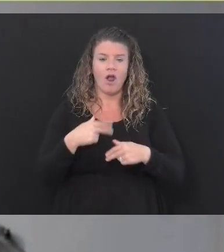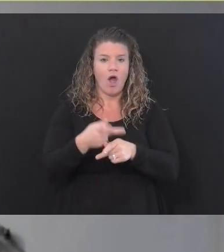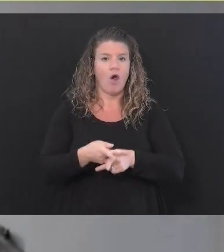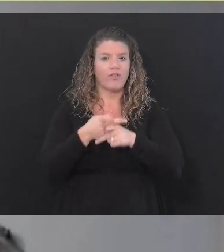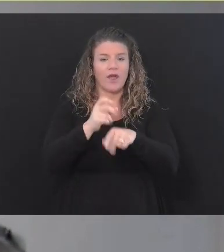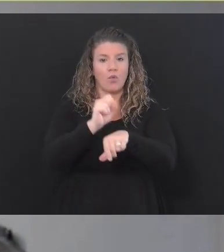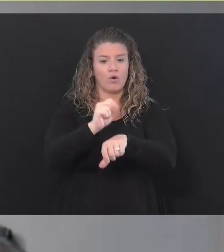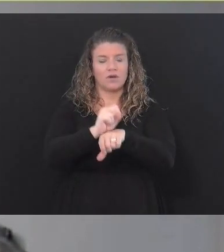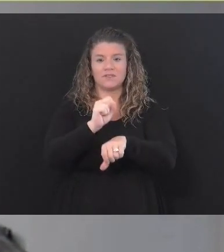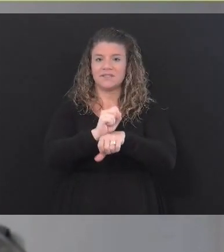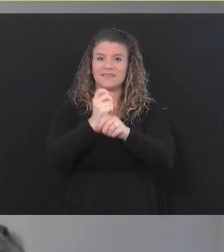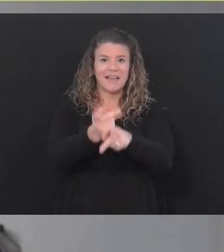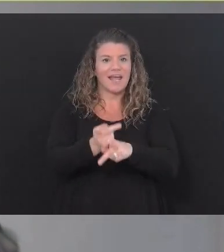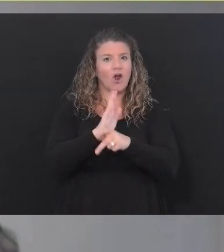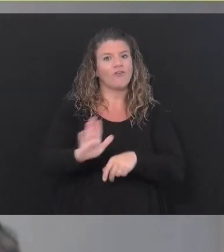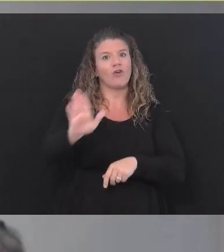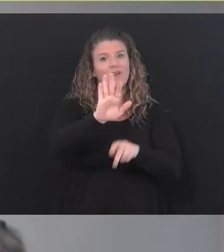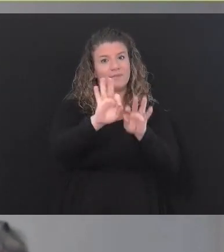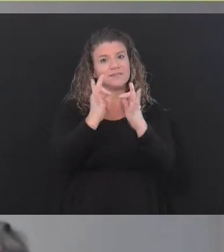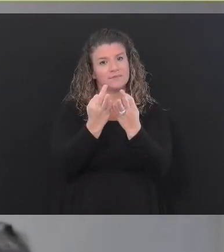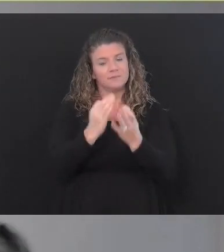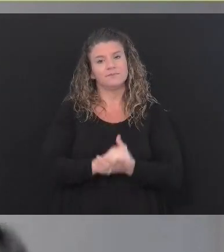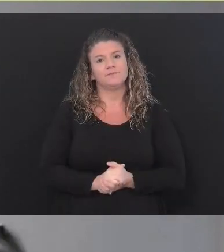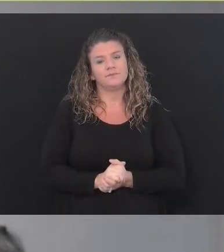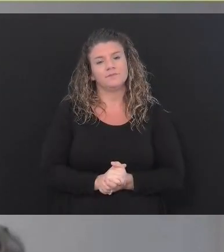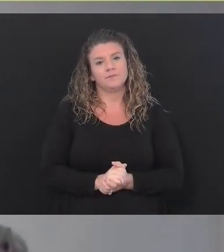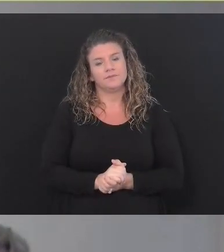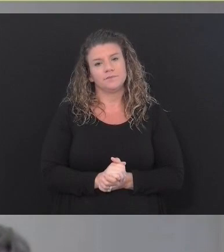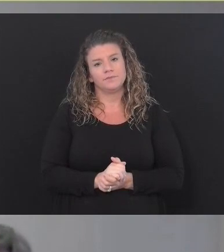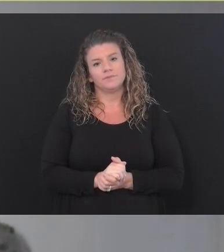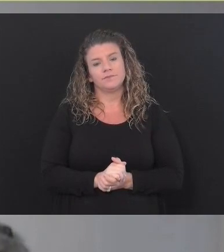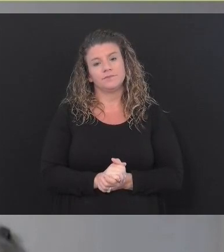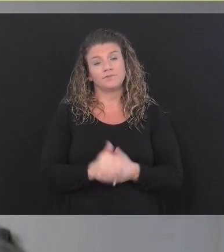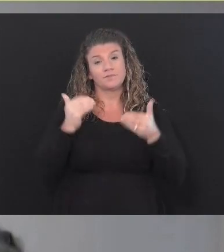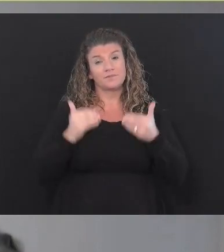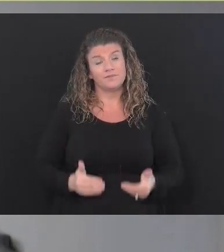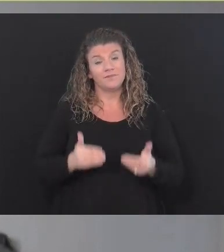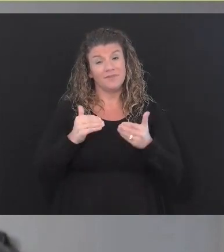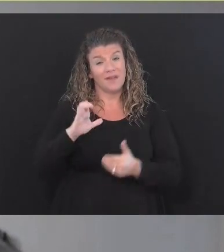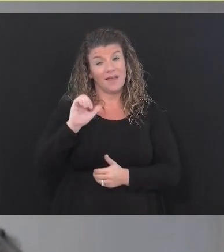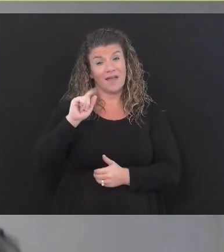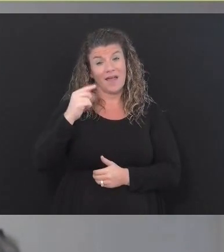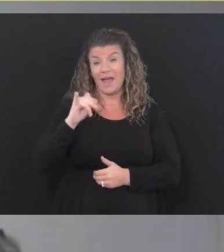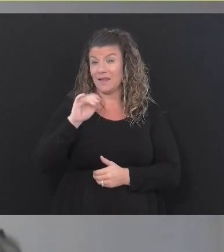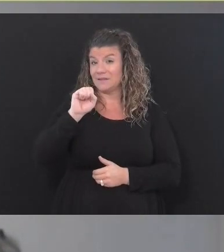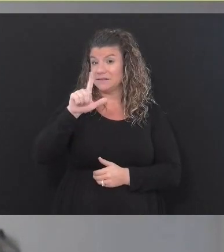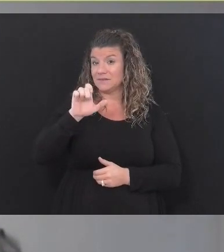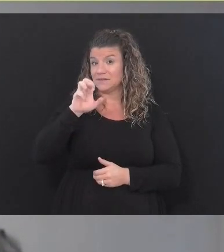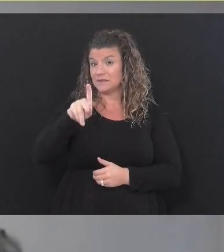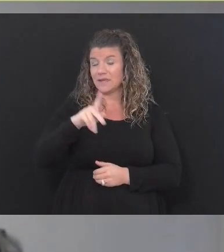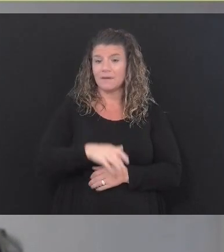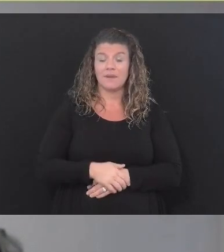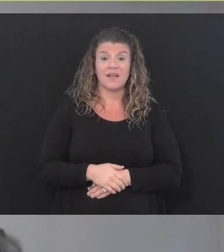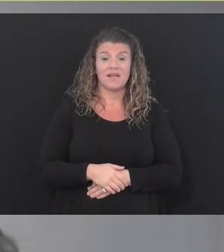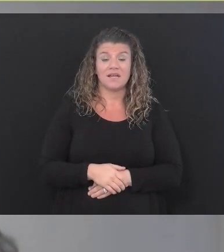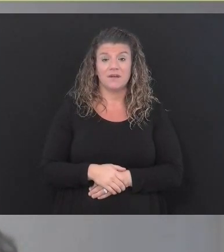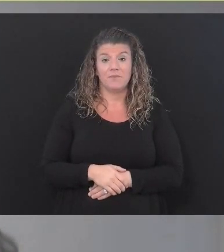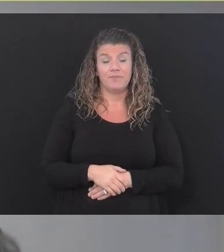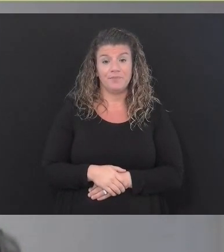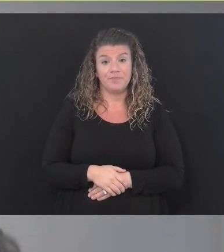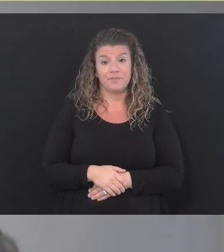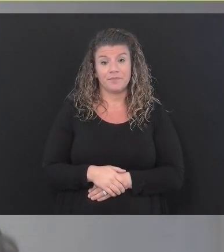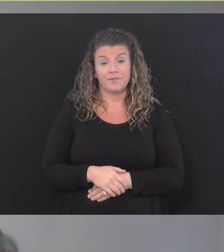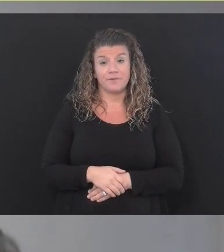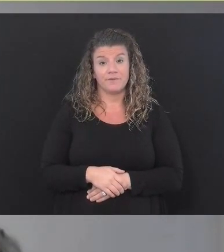again, and take care of your families, please. Thank you. Good afternoon. Public health continues to take the lead